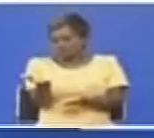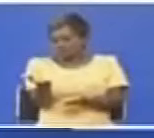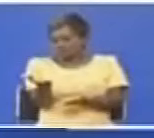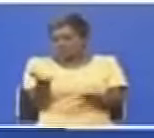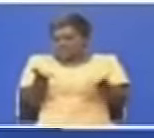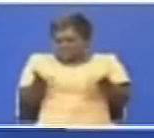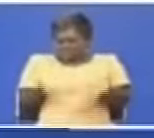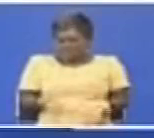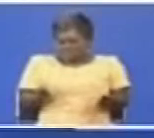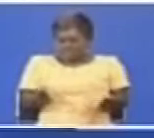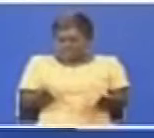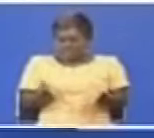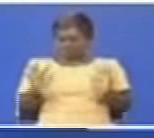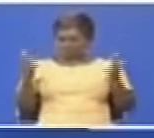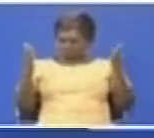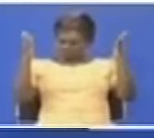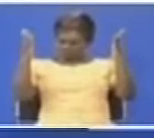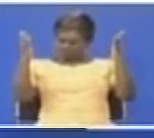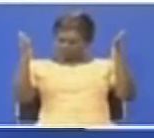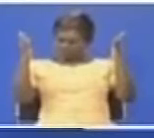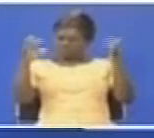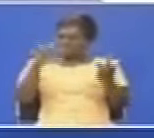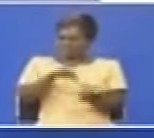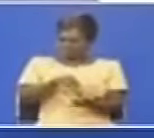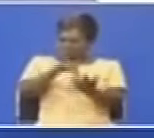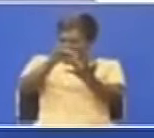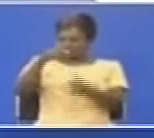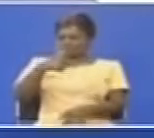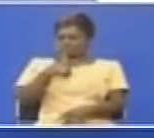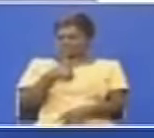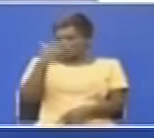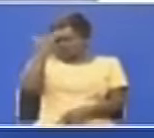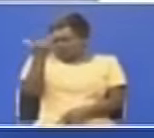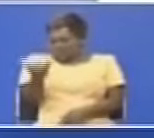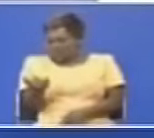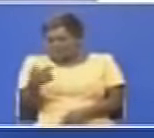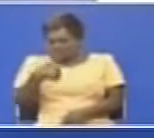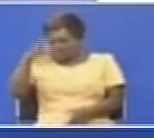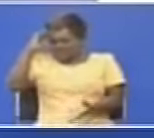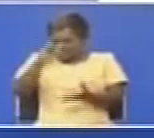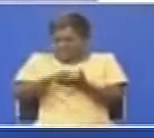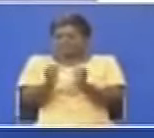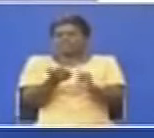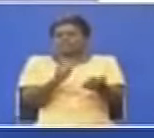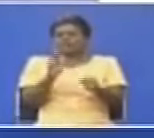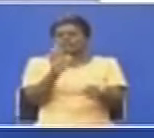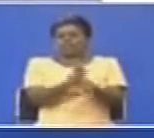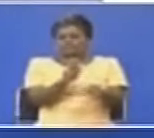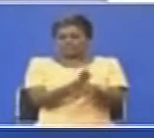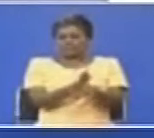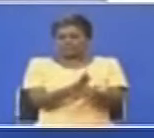this gala is something very special to me, because I really believe in sports and